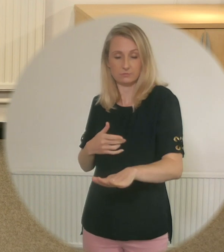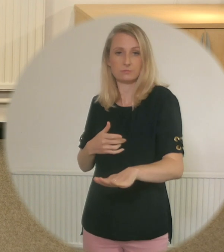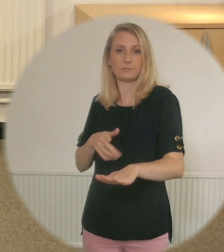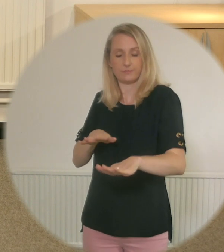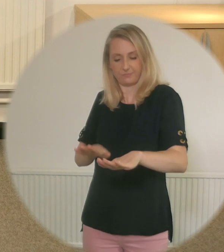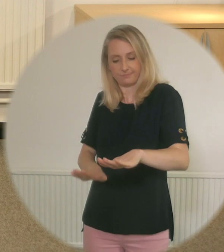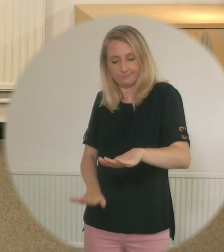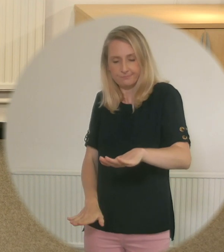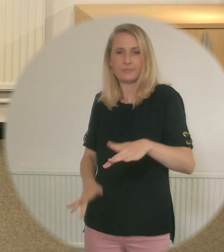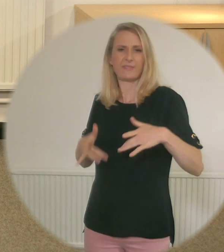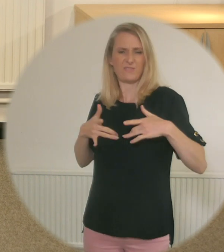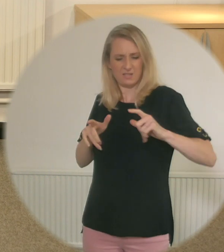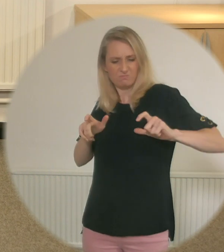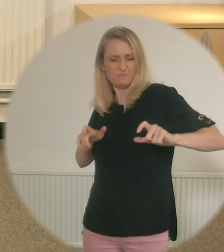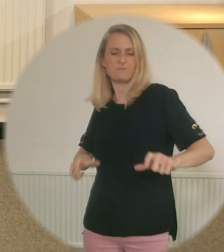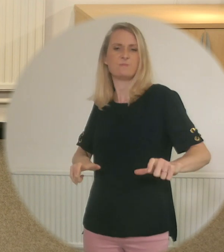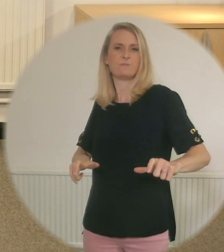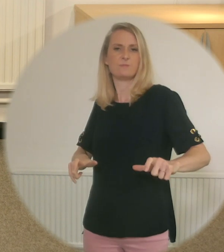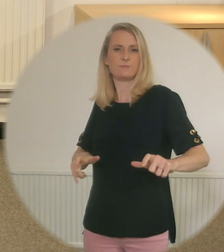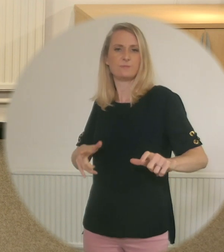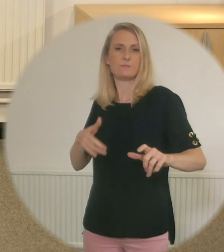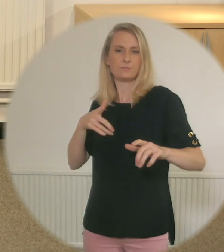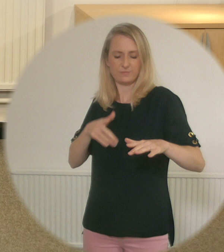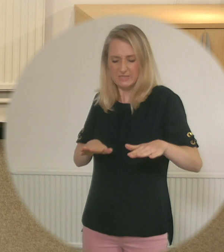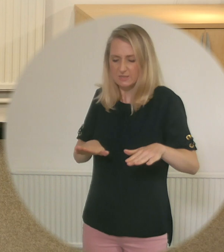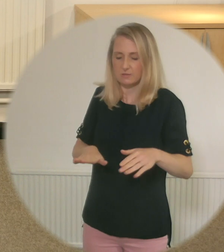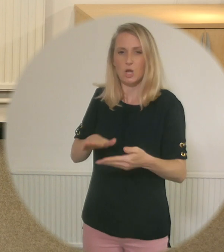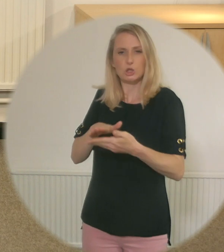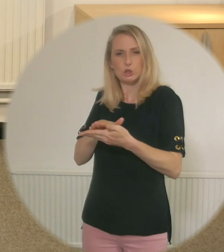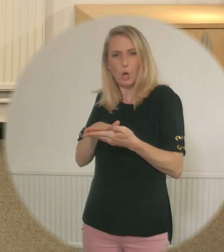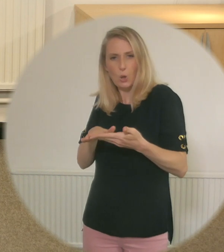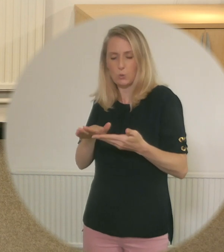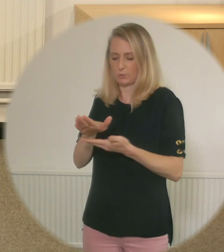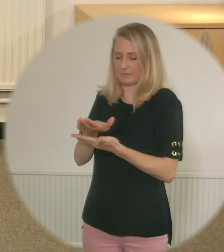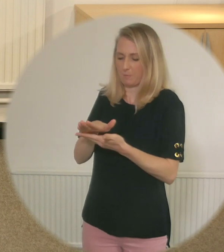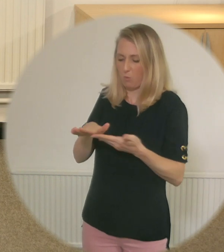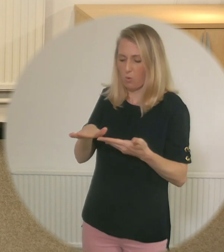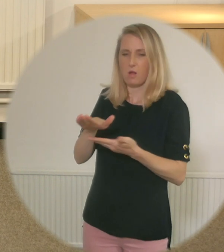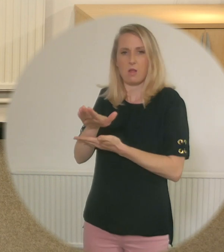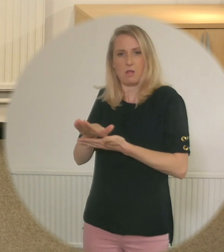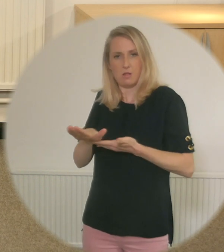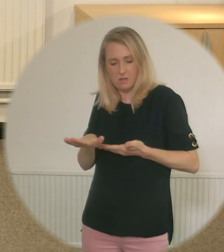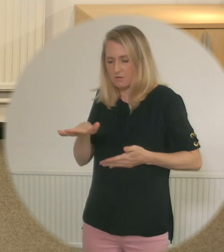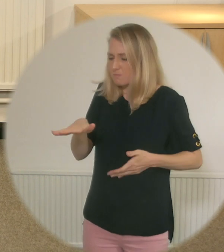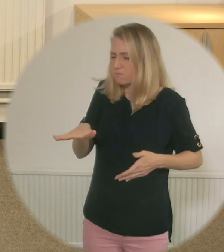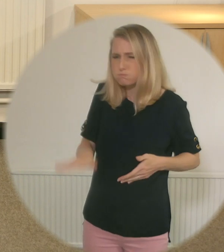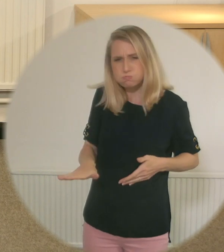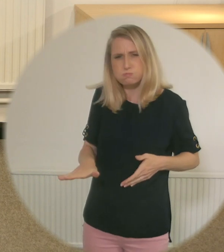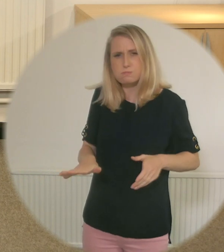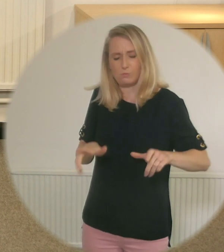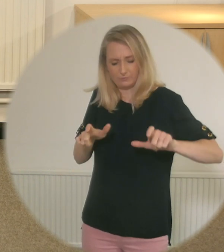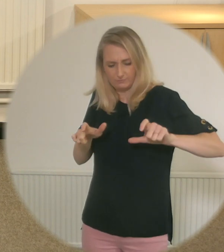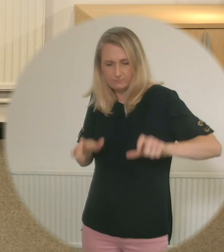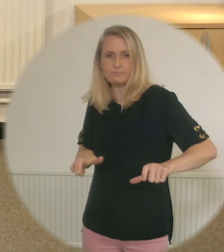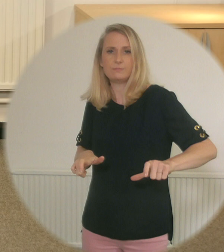the right foot on the floor, the toes, the heel of the foot, the ball of the foot, and the left foot on